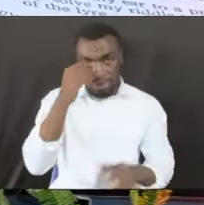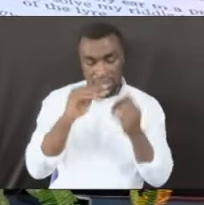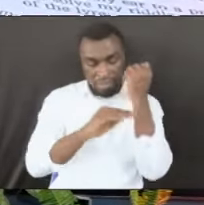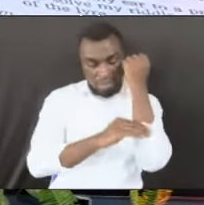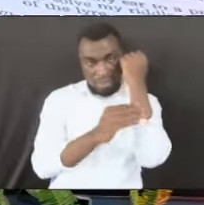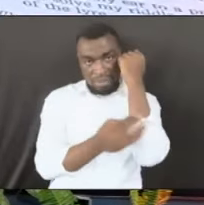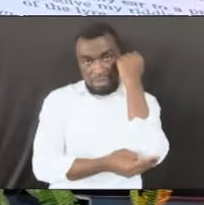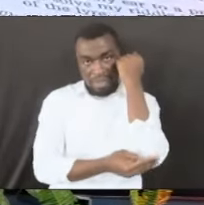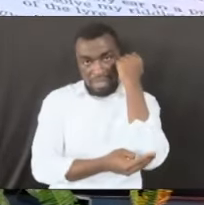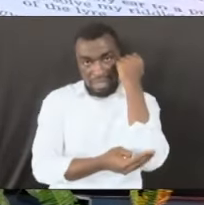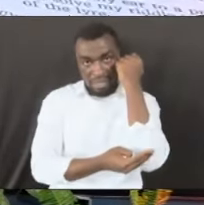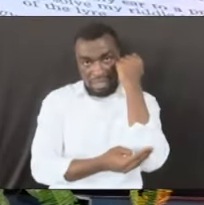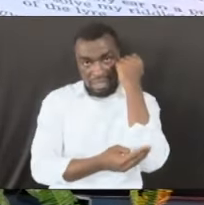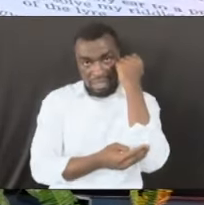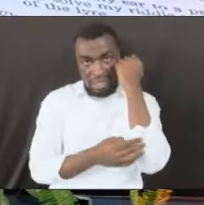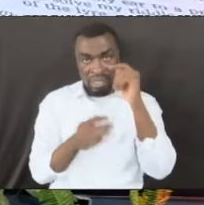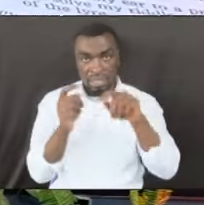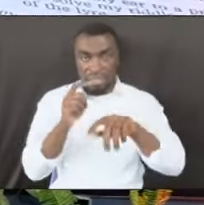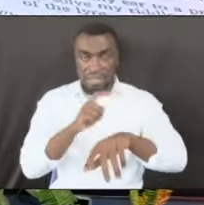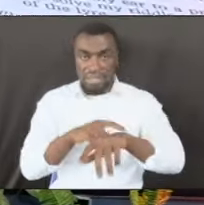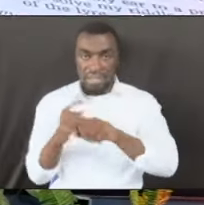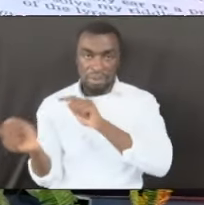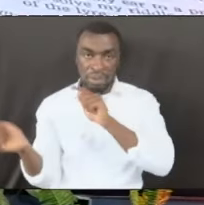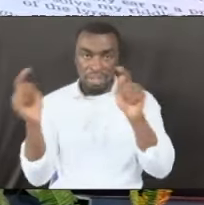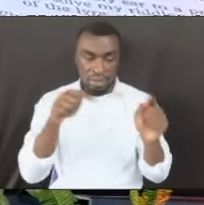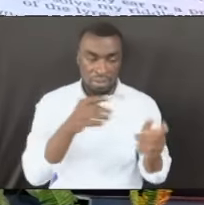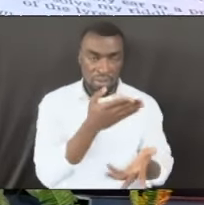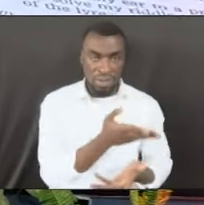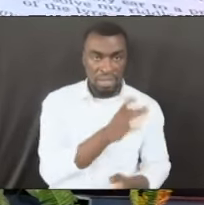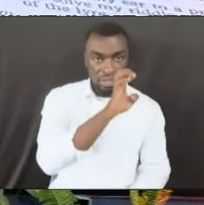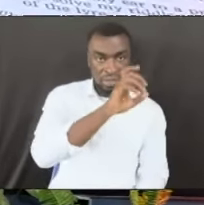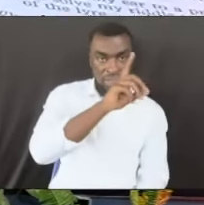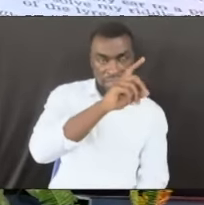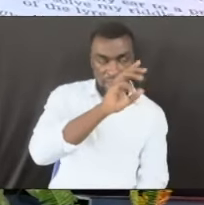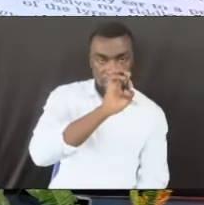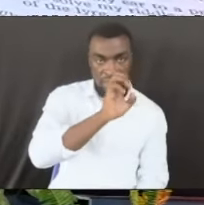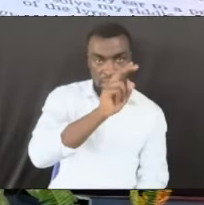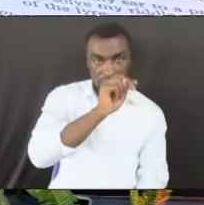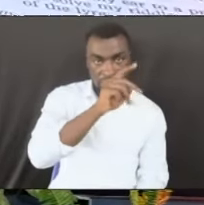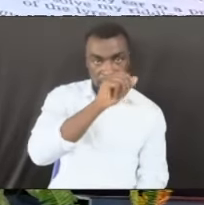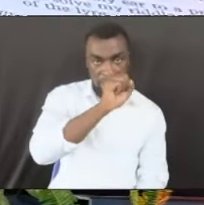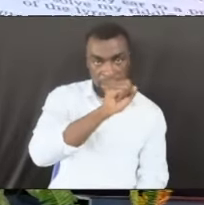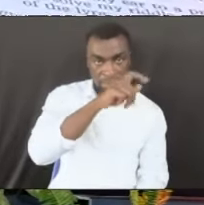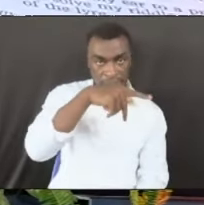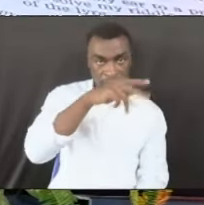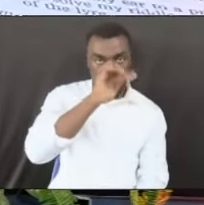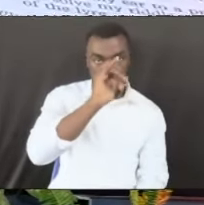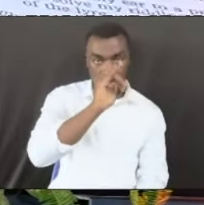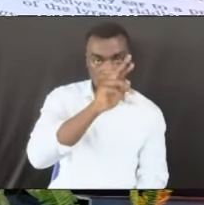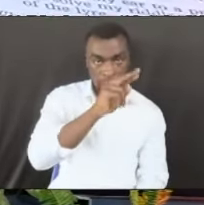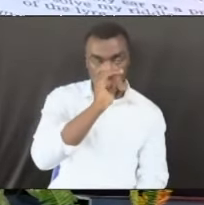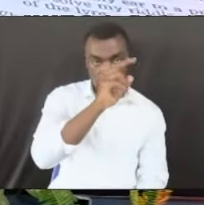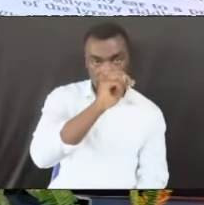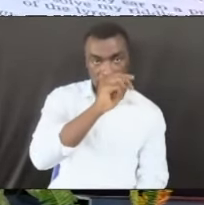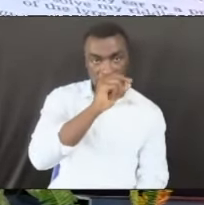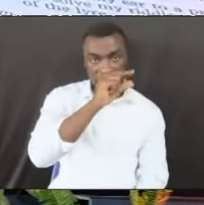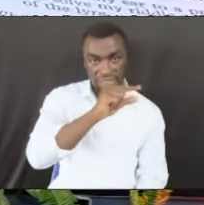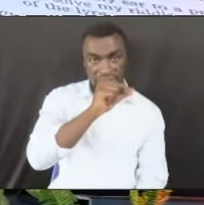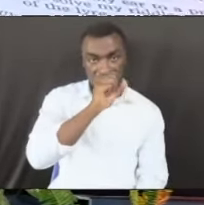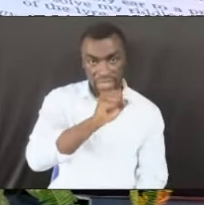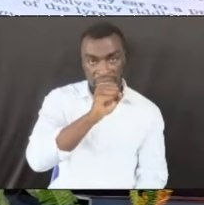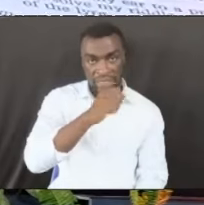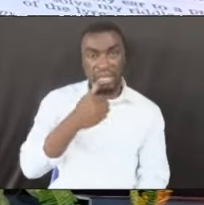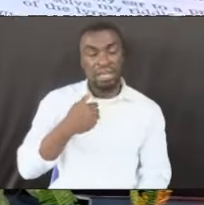she's coming to Eden Springs a year later, she was carrying the baby. So this afternoon,